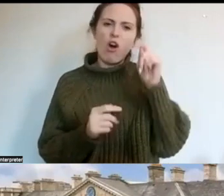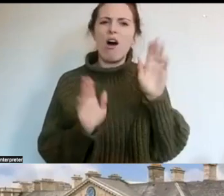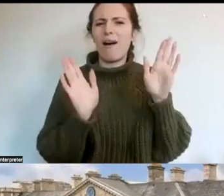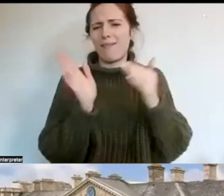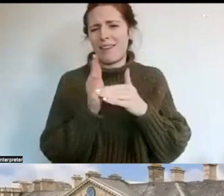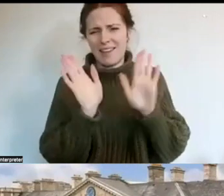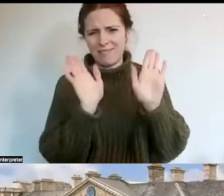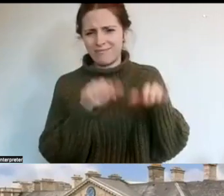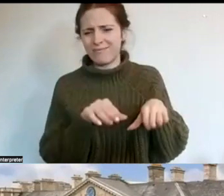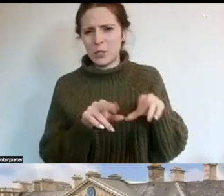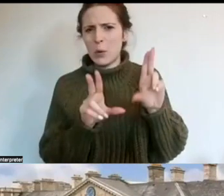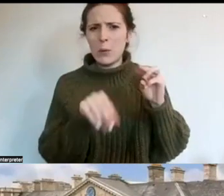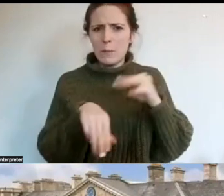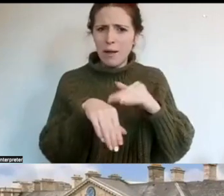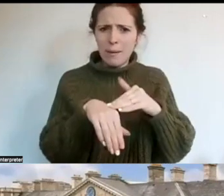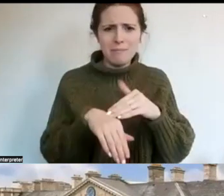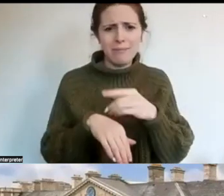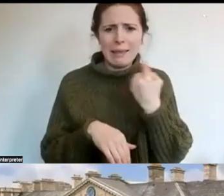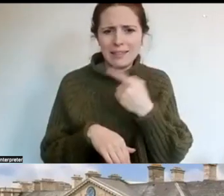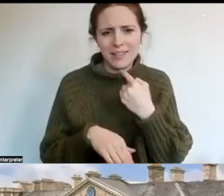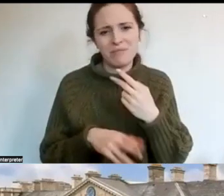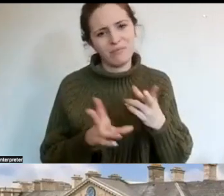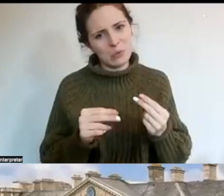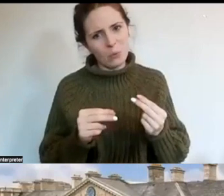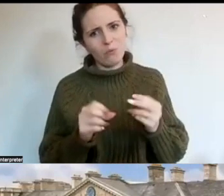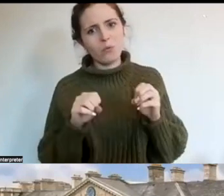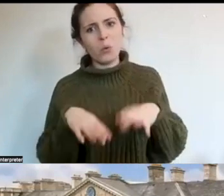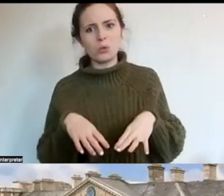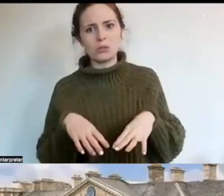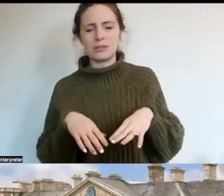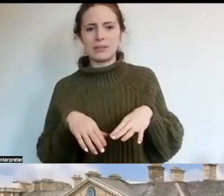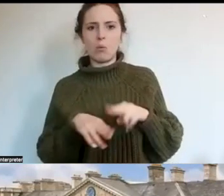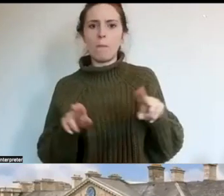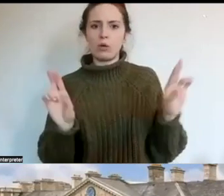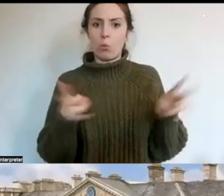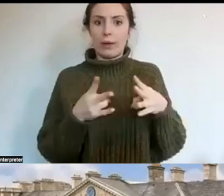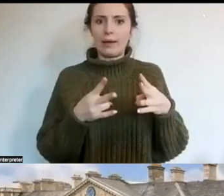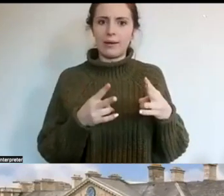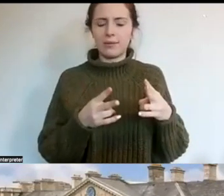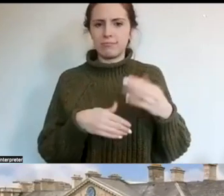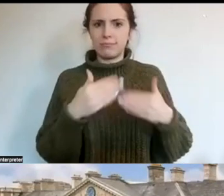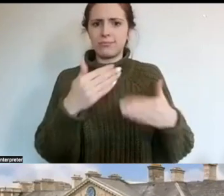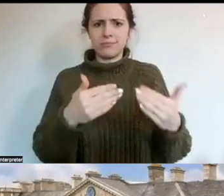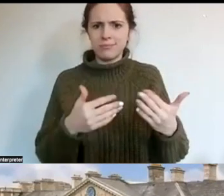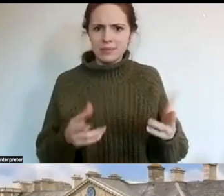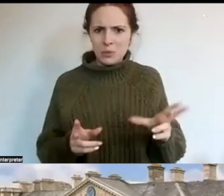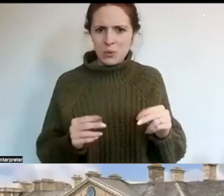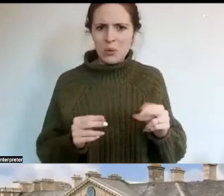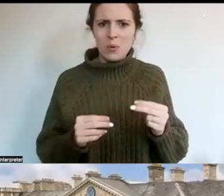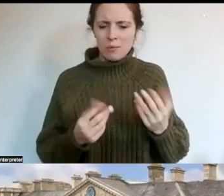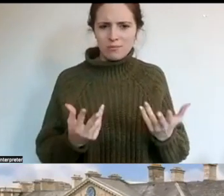imagine that this is something that could be rolled out in a very short period of time. We have to all consider